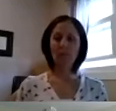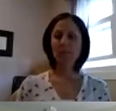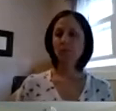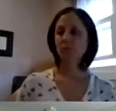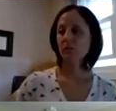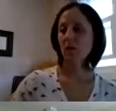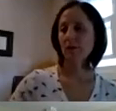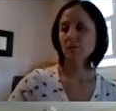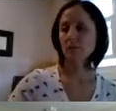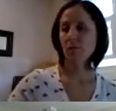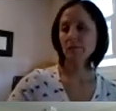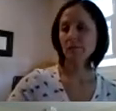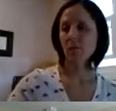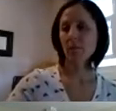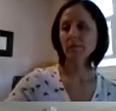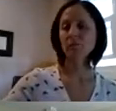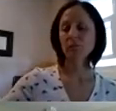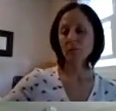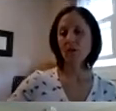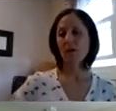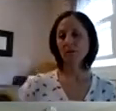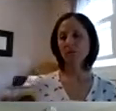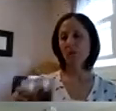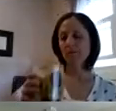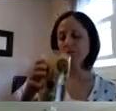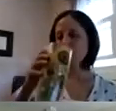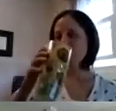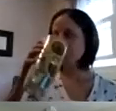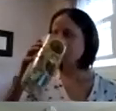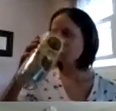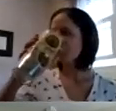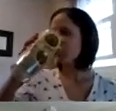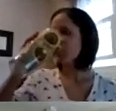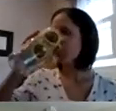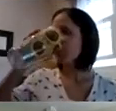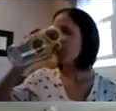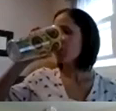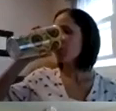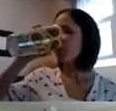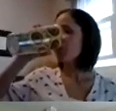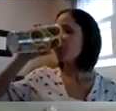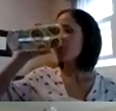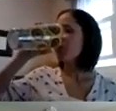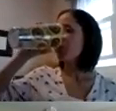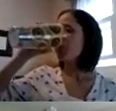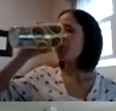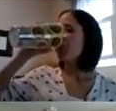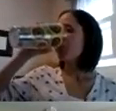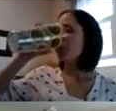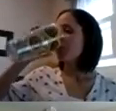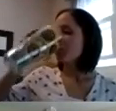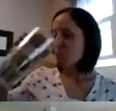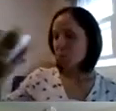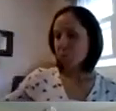if the need is great right now, we're doing the best we can to hurry this process along so that we can distribute